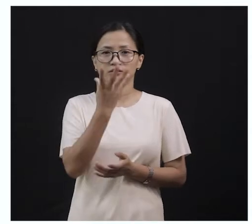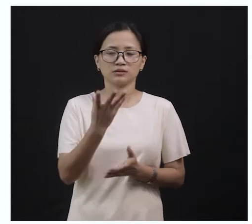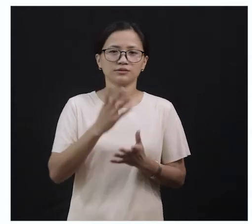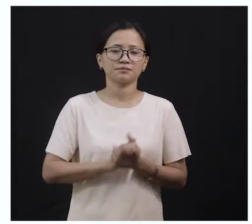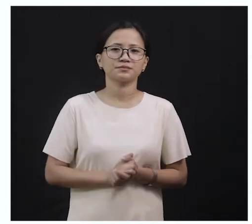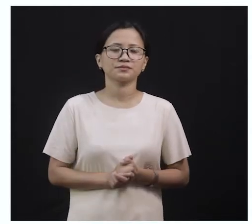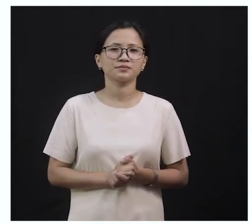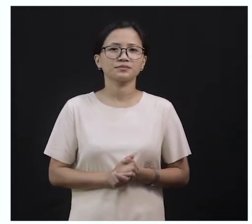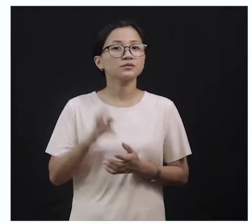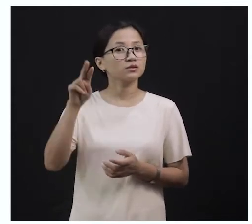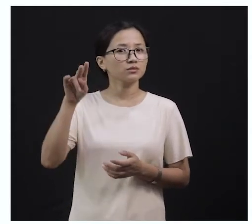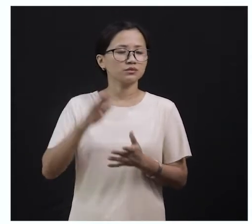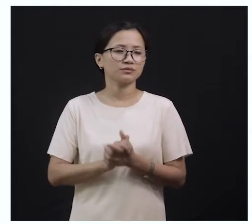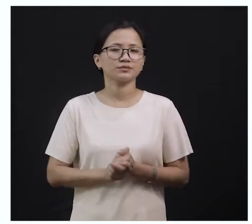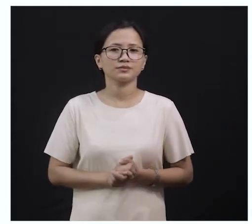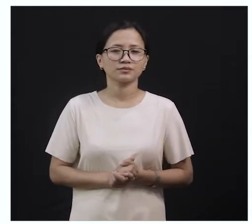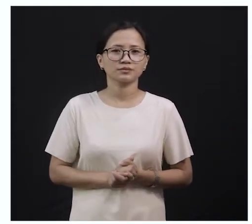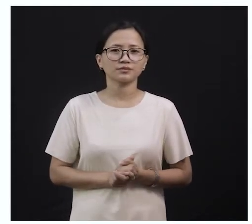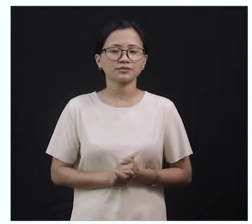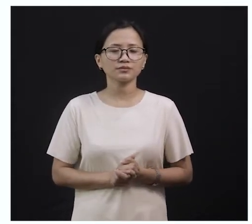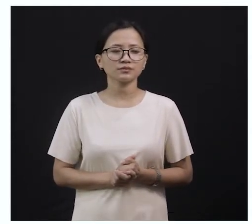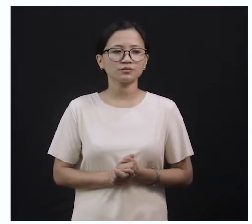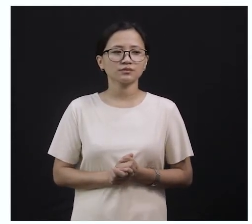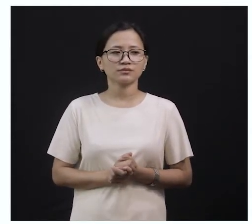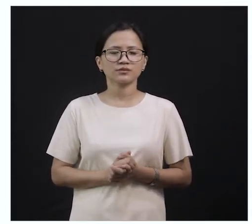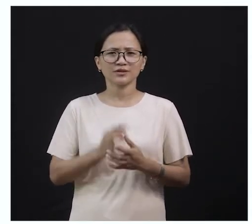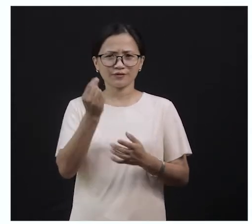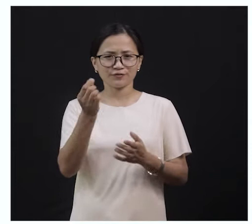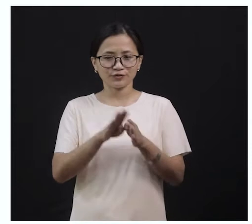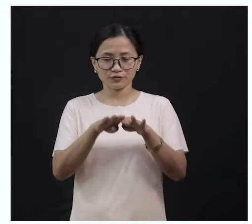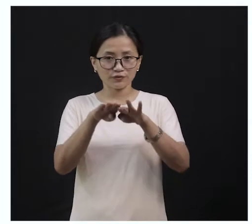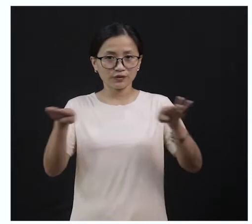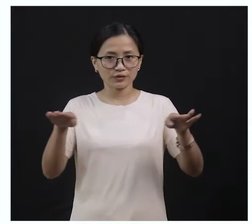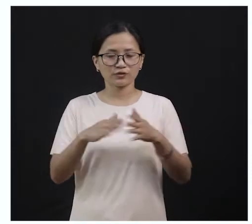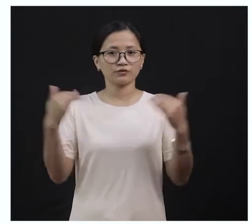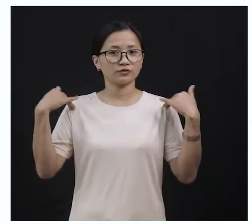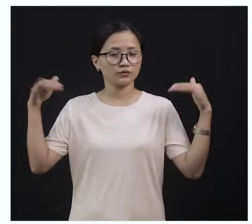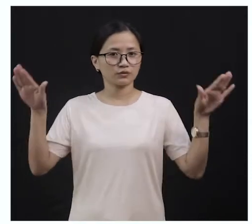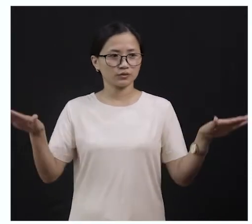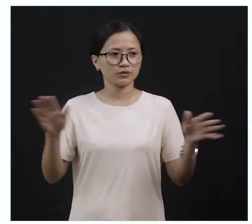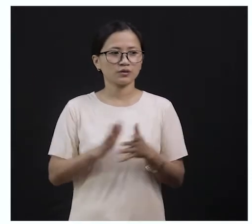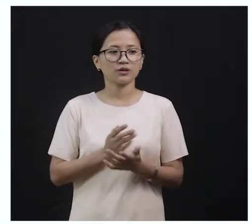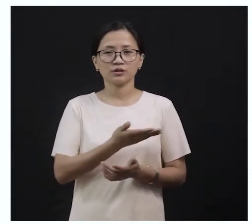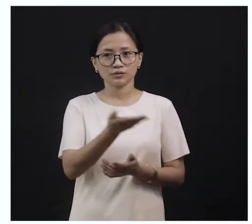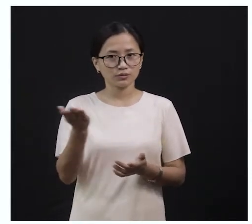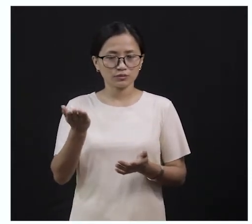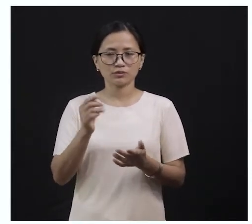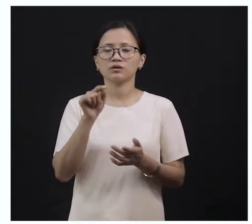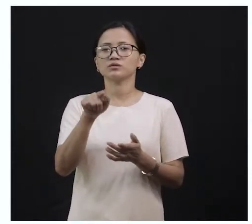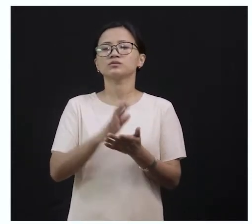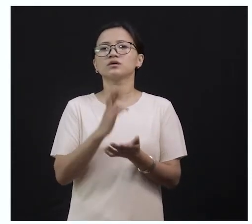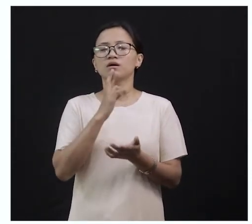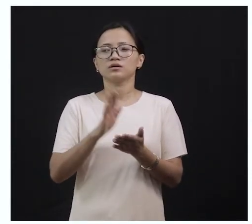So that means so short-lived, okay? They are very short-lived. A few flap of wings and you are done. That